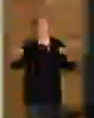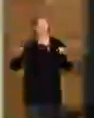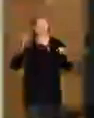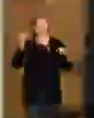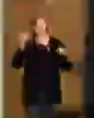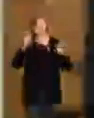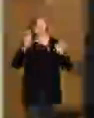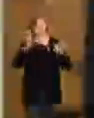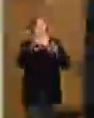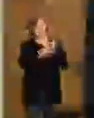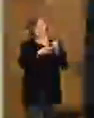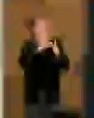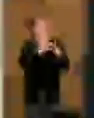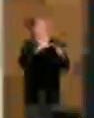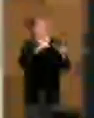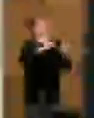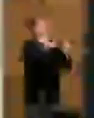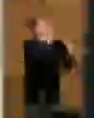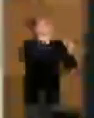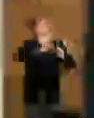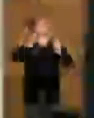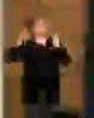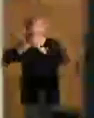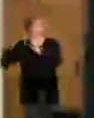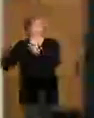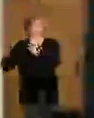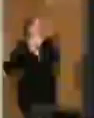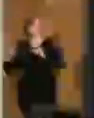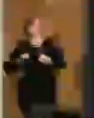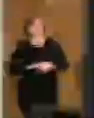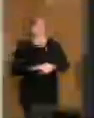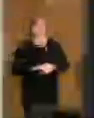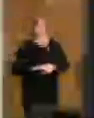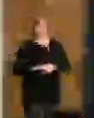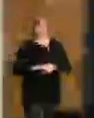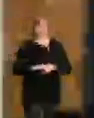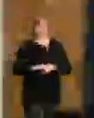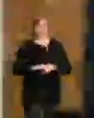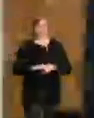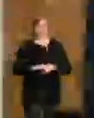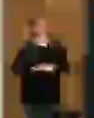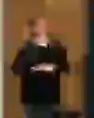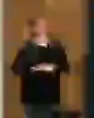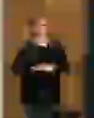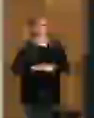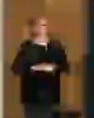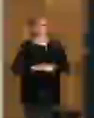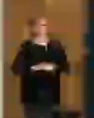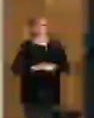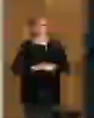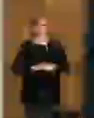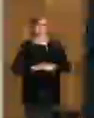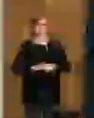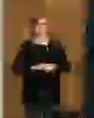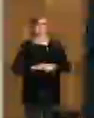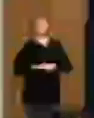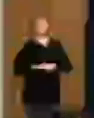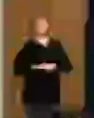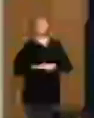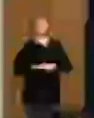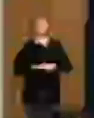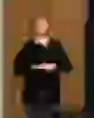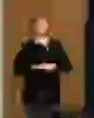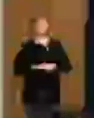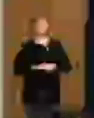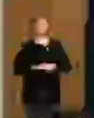little bit different in their in the sources of where their infections are happening.